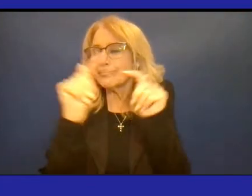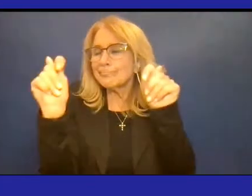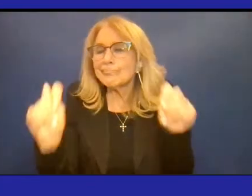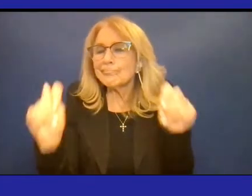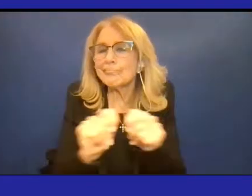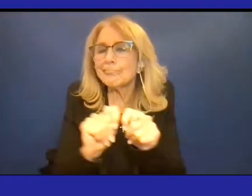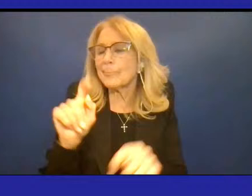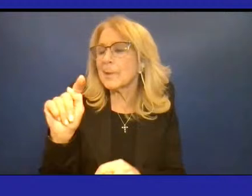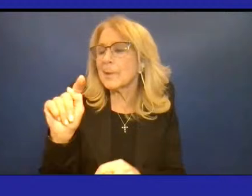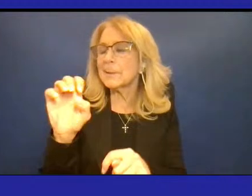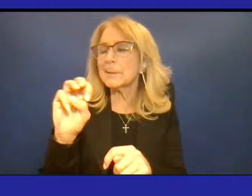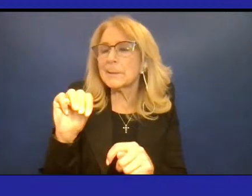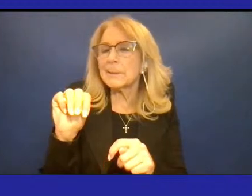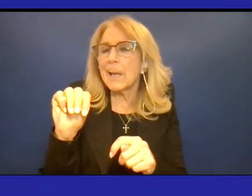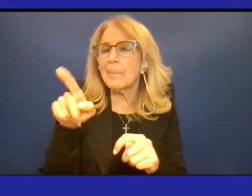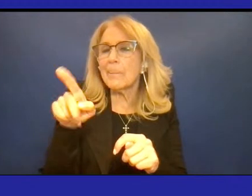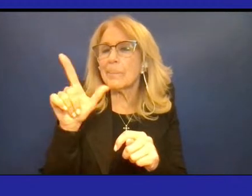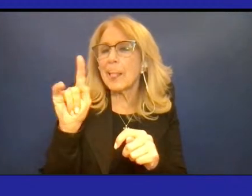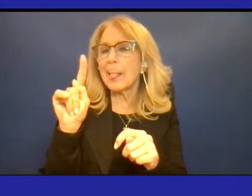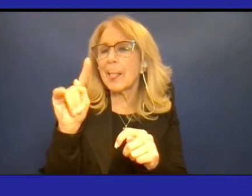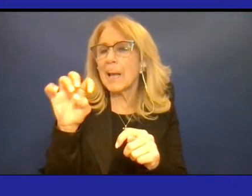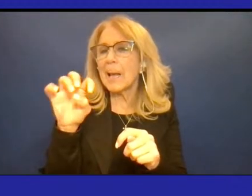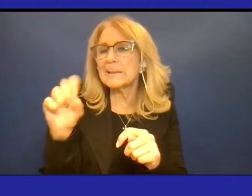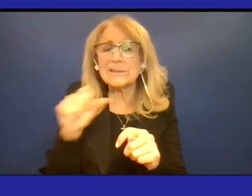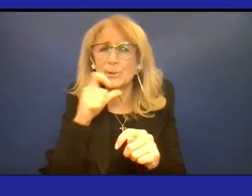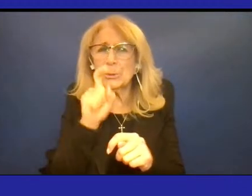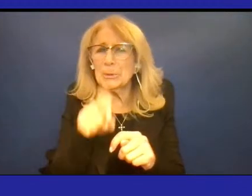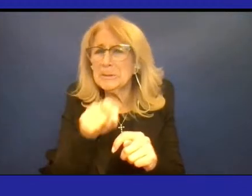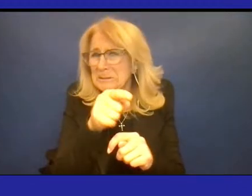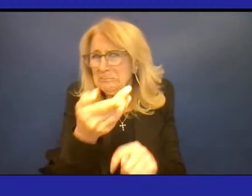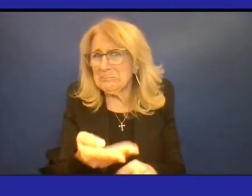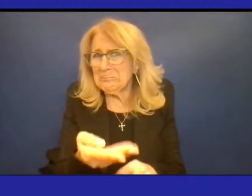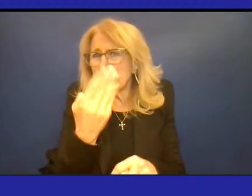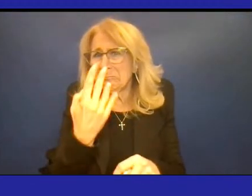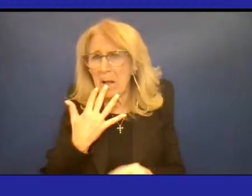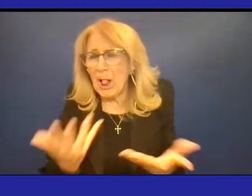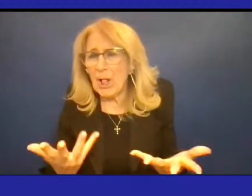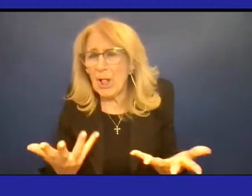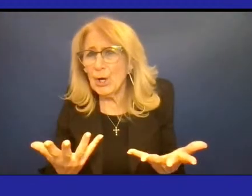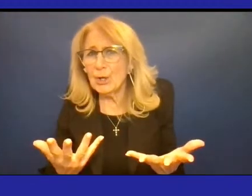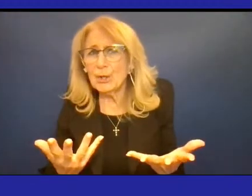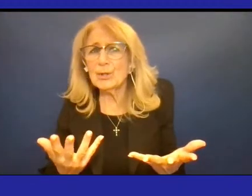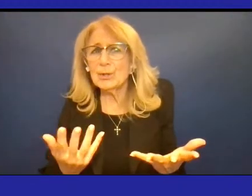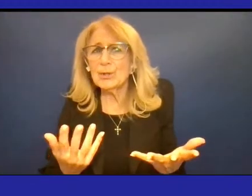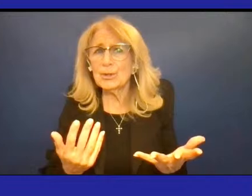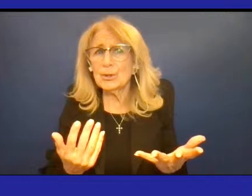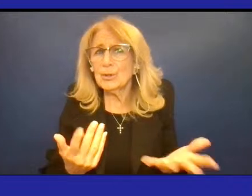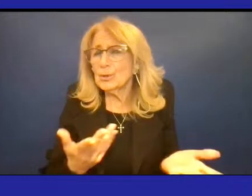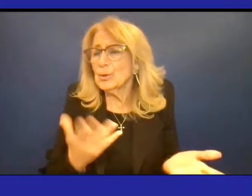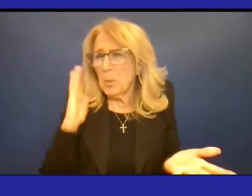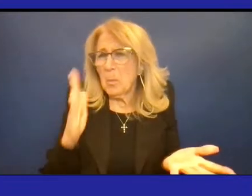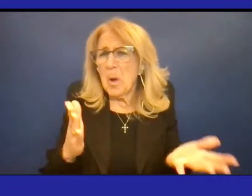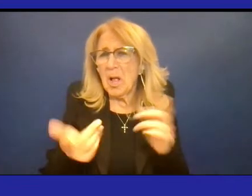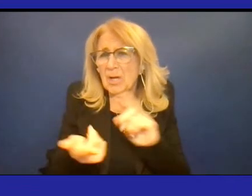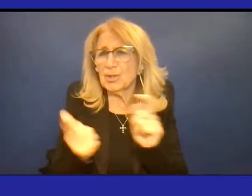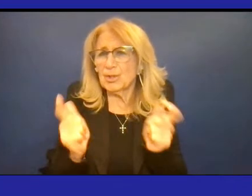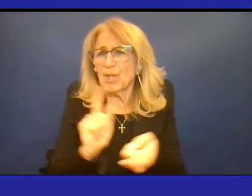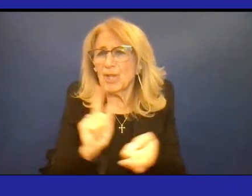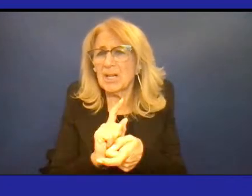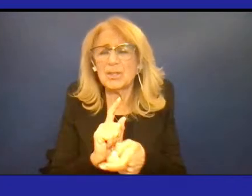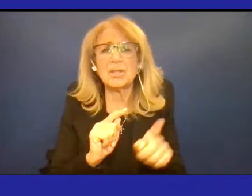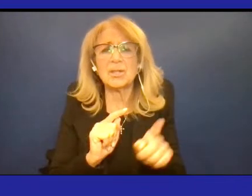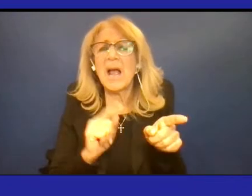this in color, Oh, we could just print that in black and white. right, yes, yeah, we will. But I'm sure like this comes